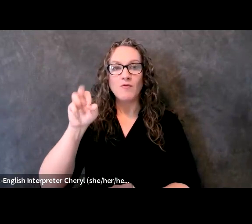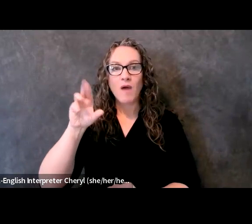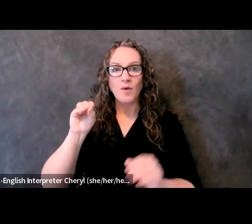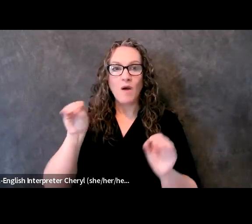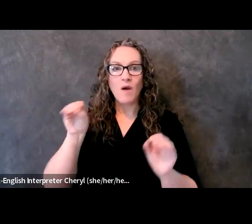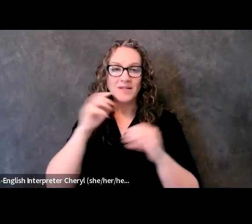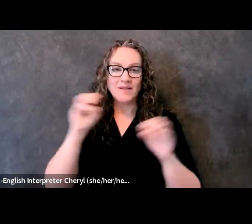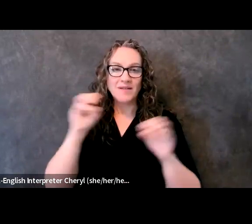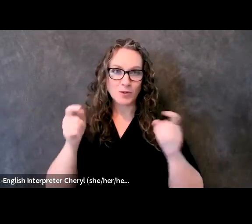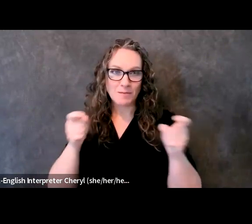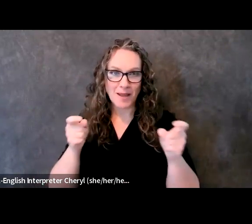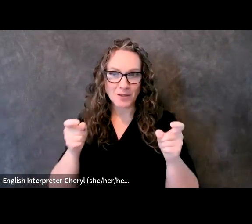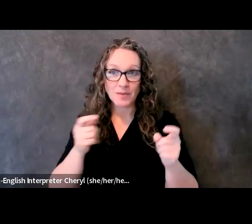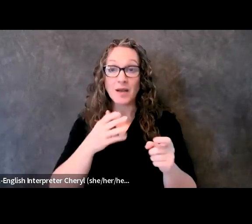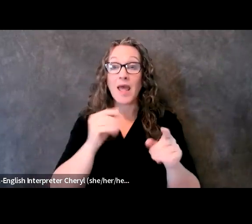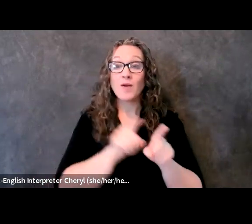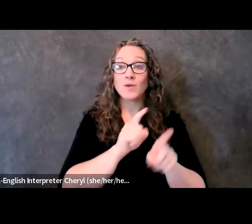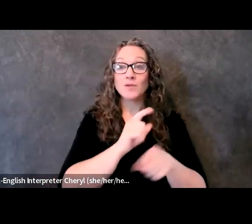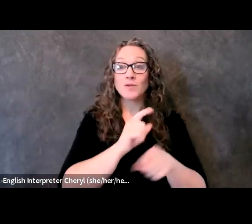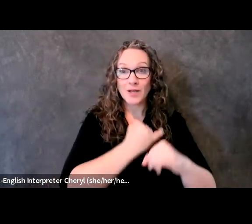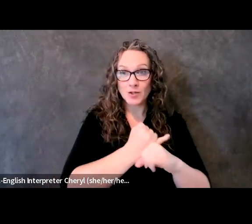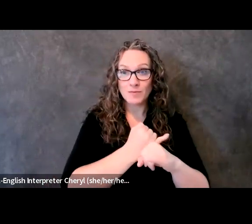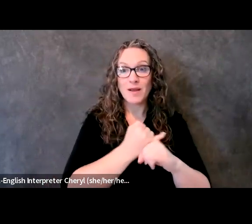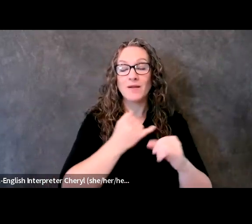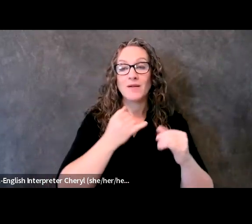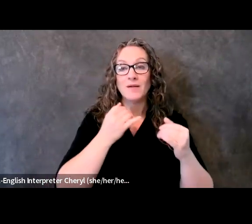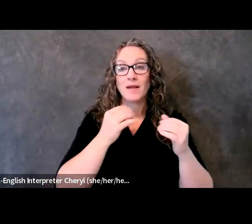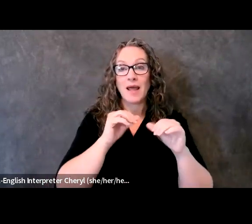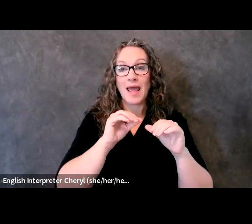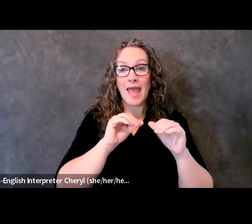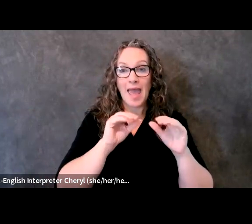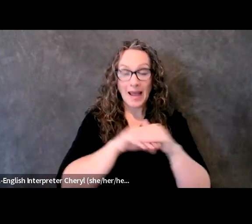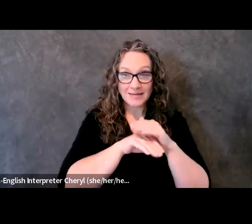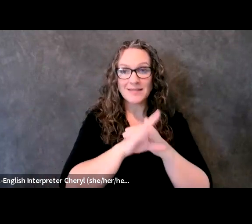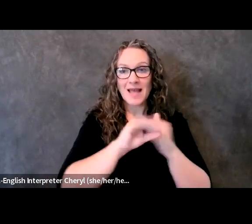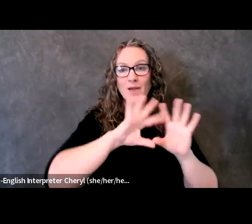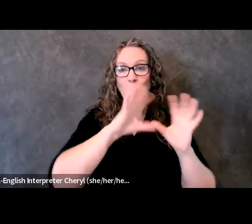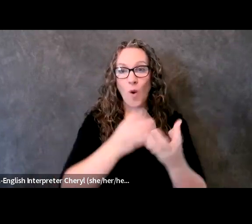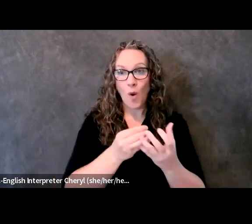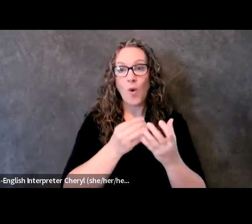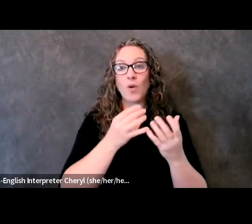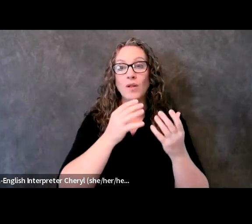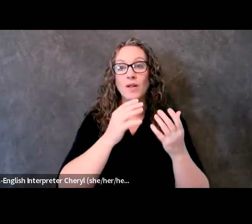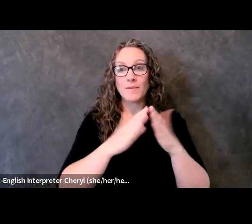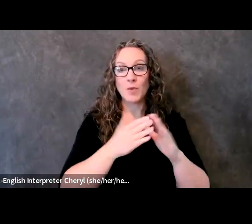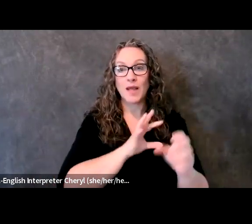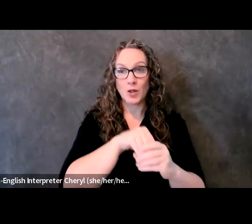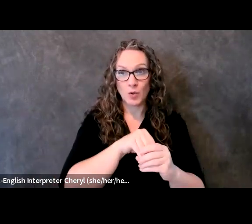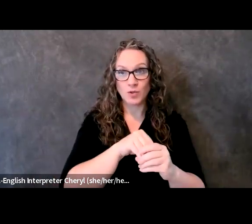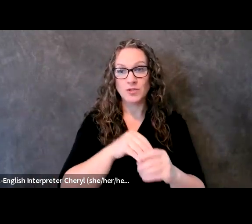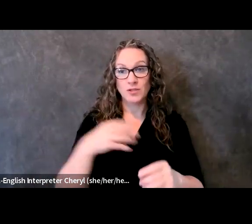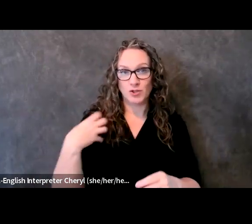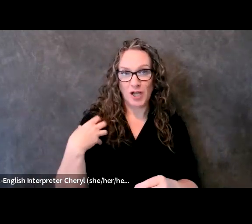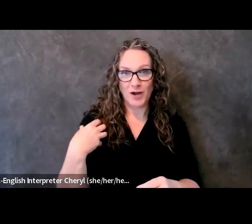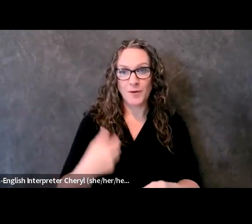as the International Association for Emergency Management's Access and Whole Community Inclusion Caucus Chair. I am a middle-aged,